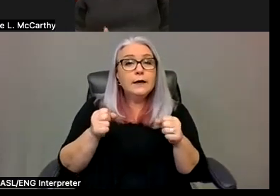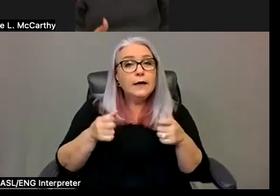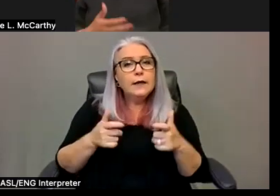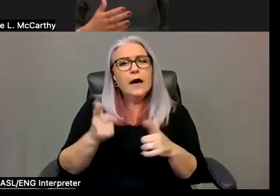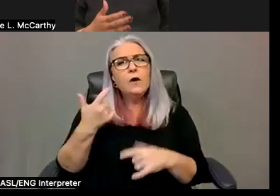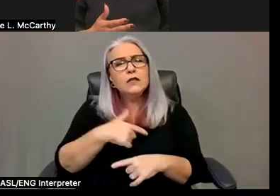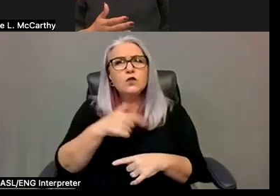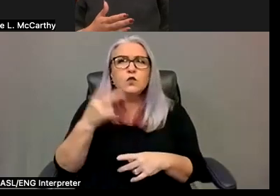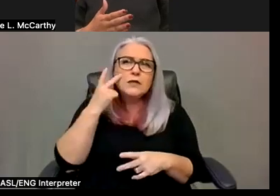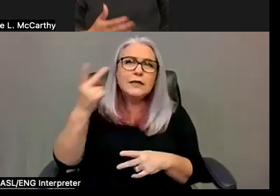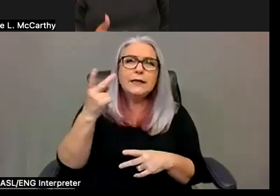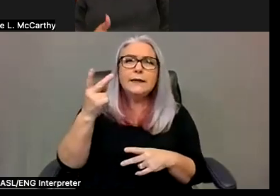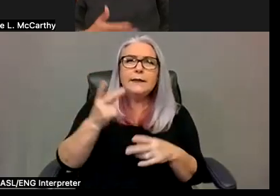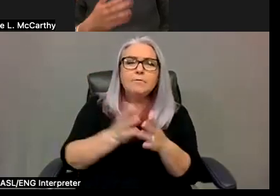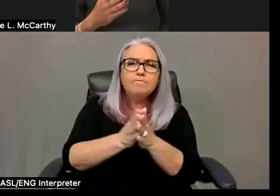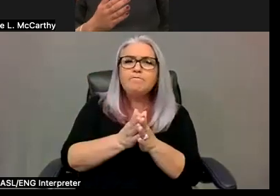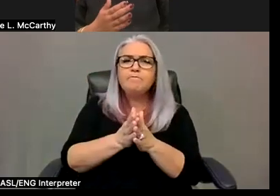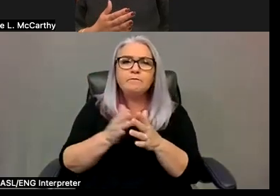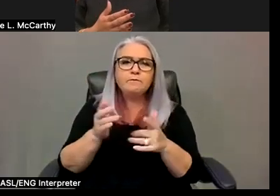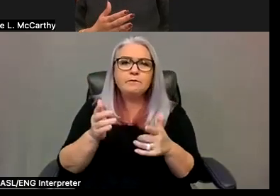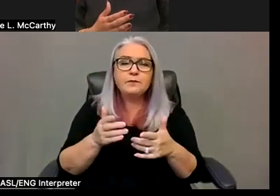really progressive and really